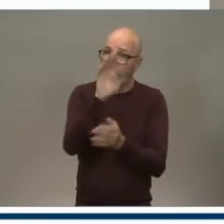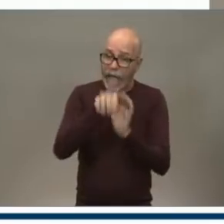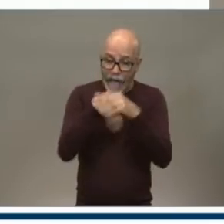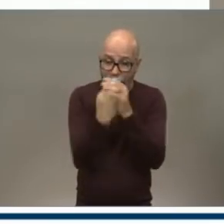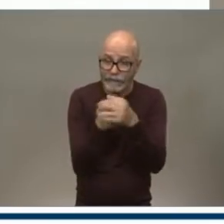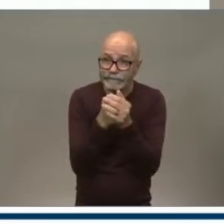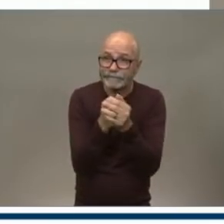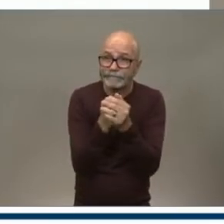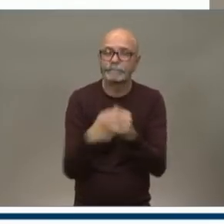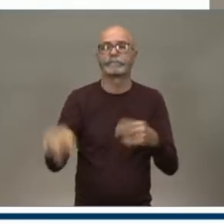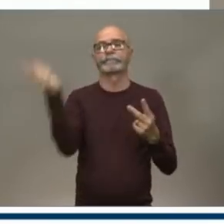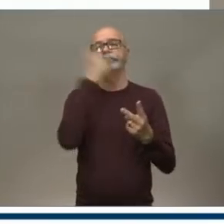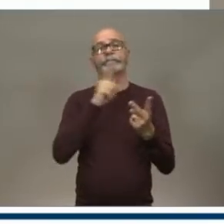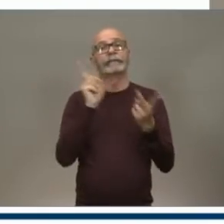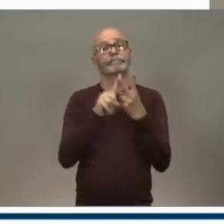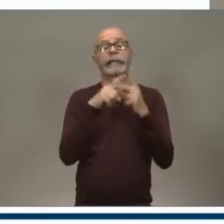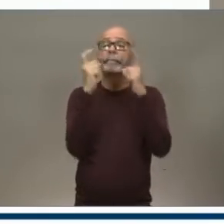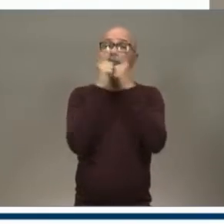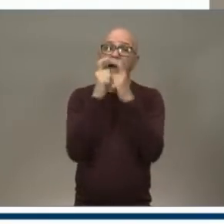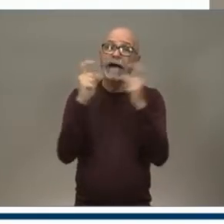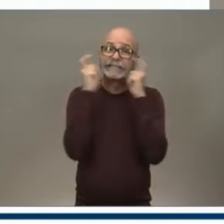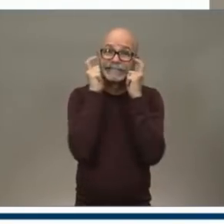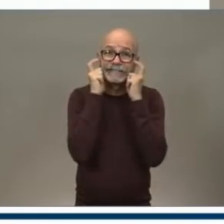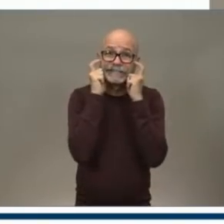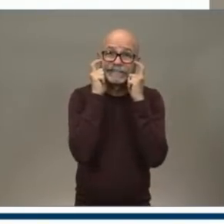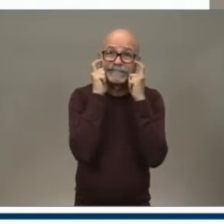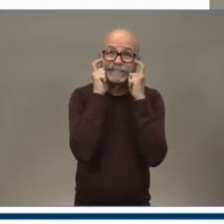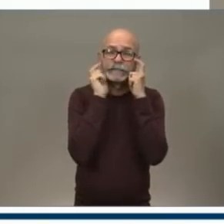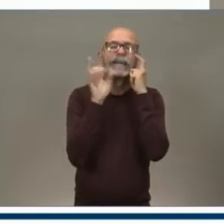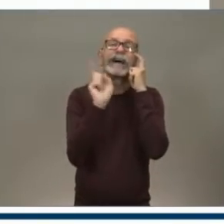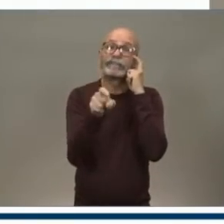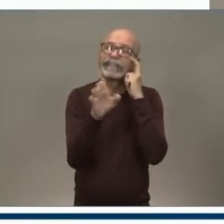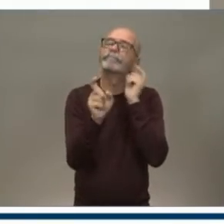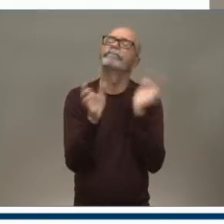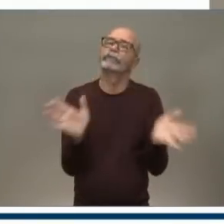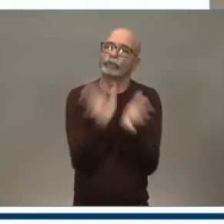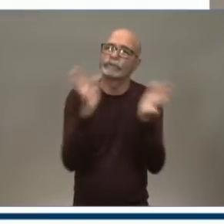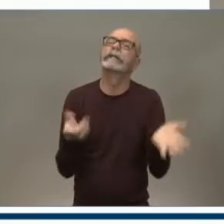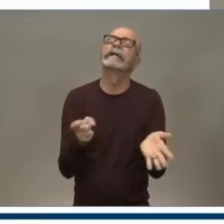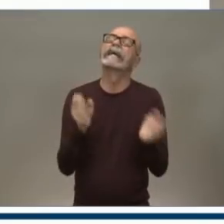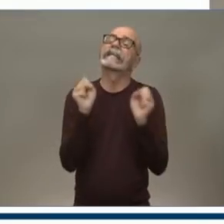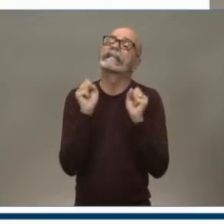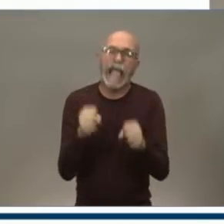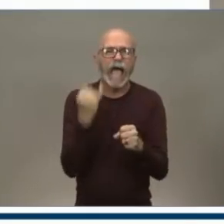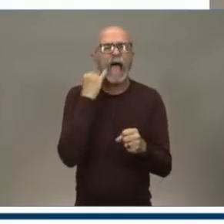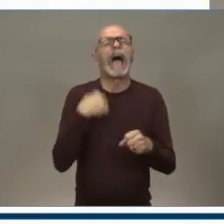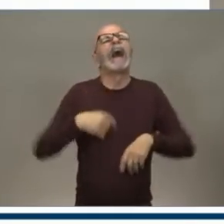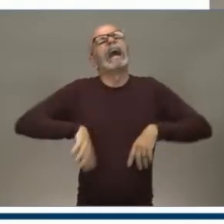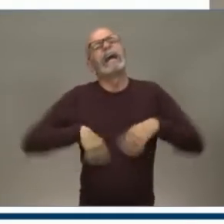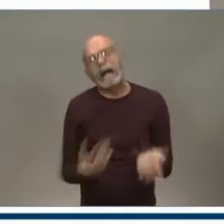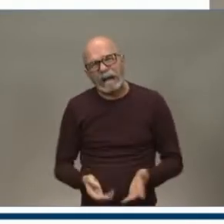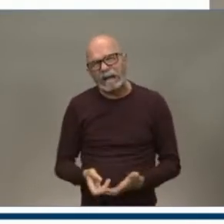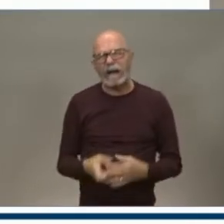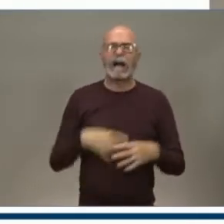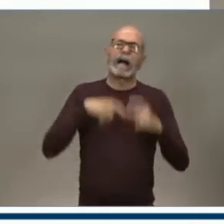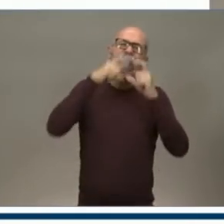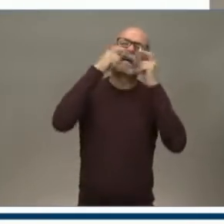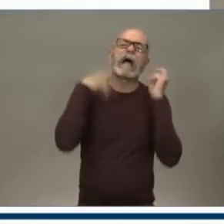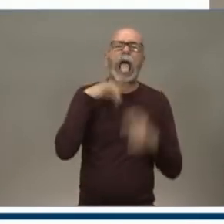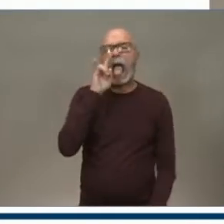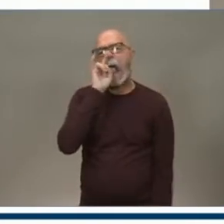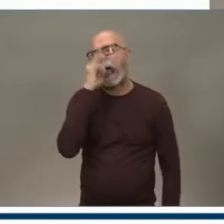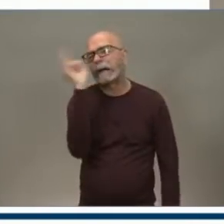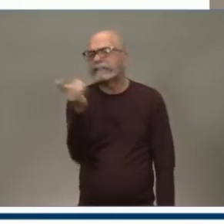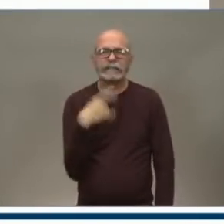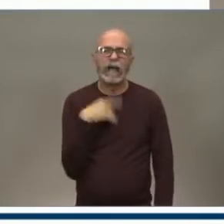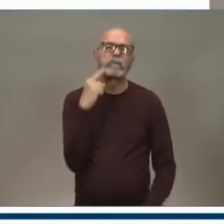wear a mask in indoor public places. Stop making excuses because you don't feel like wearing a mask. There are some people who cannot